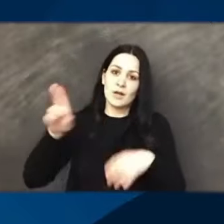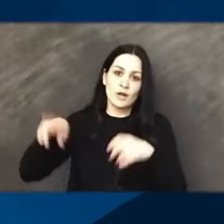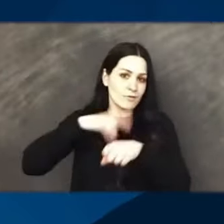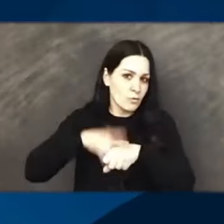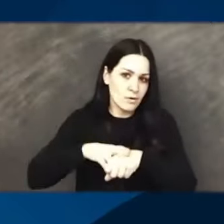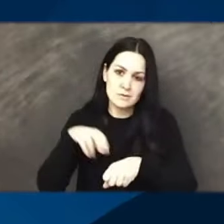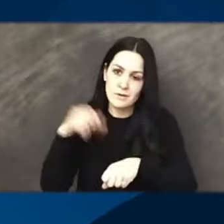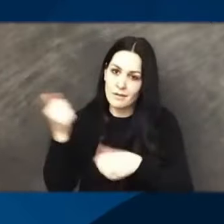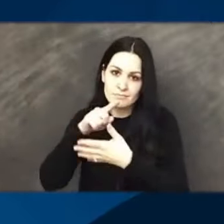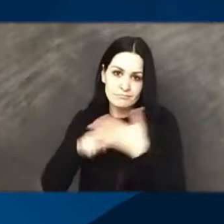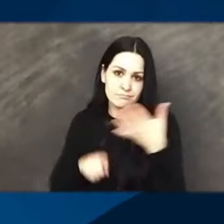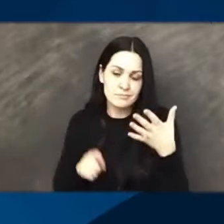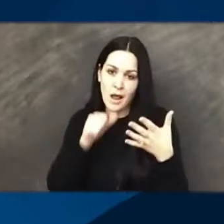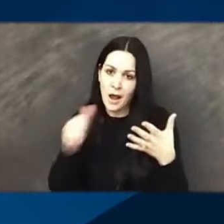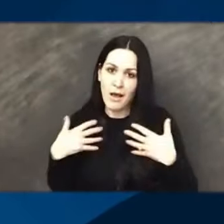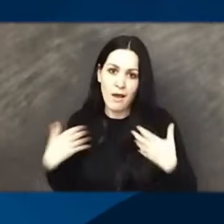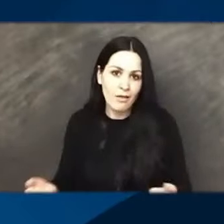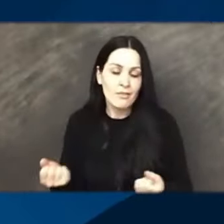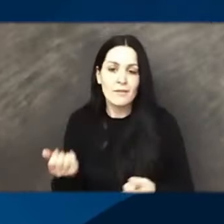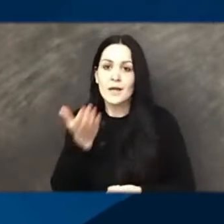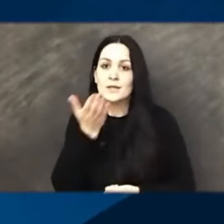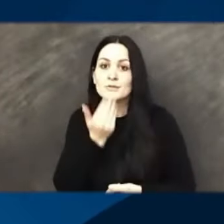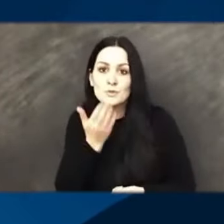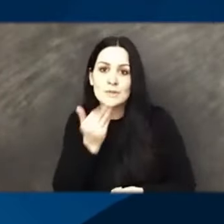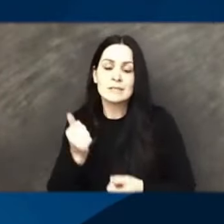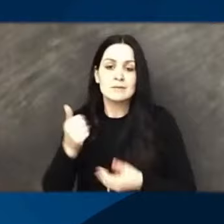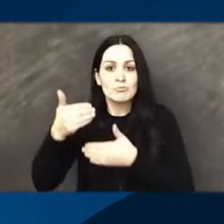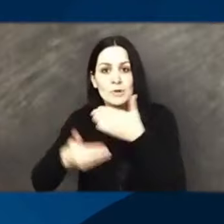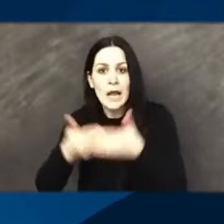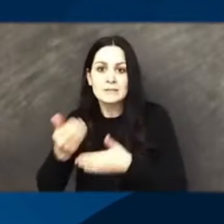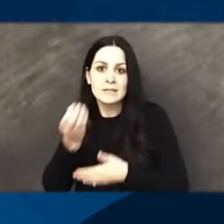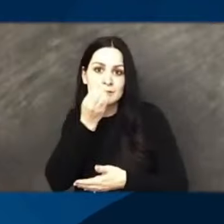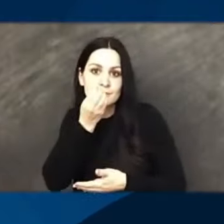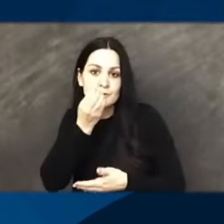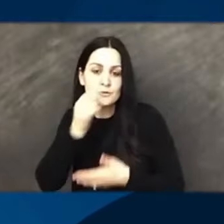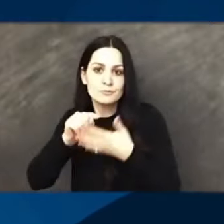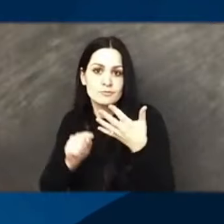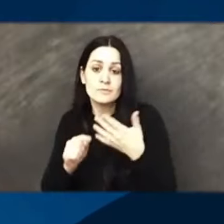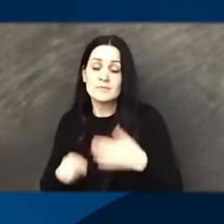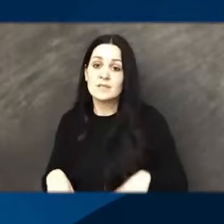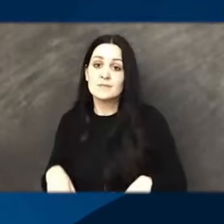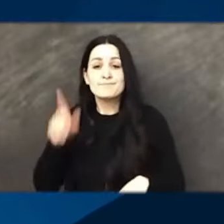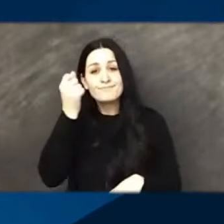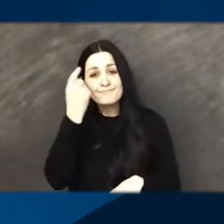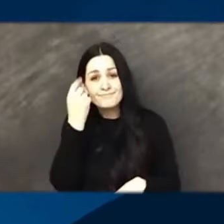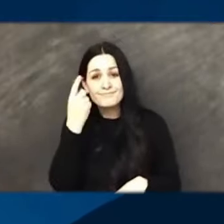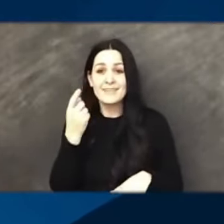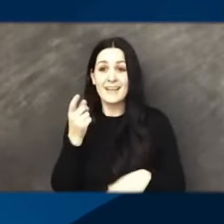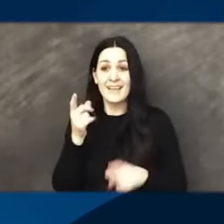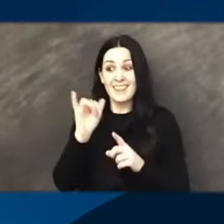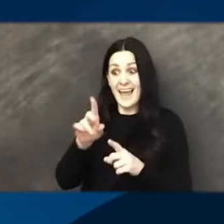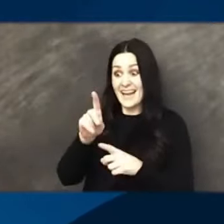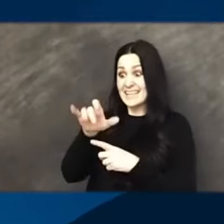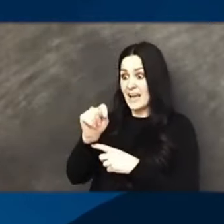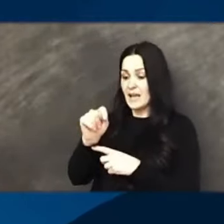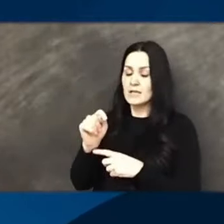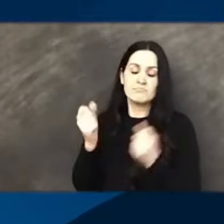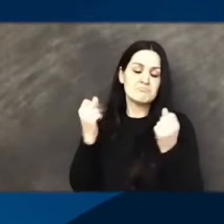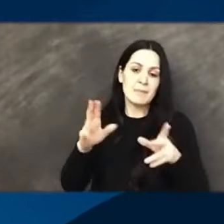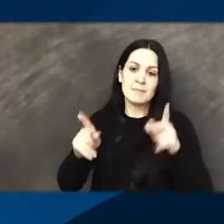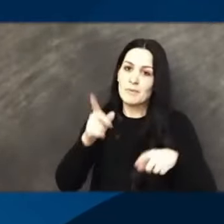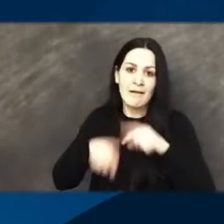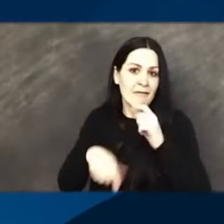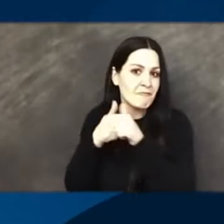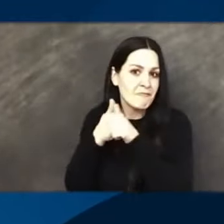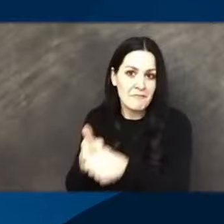moderation, highly sweetened foods, processed foods. But that diet doesn't work for everybody. And what I often find is anything that